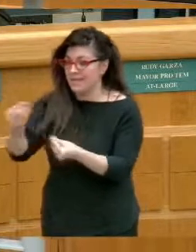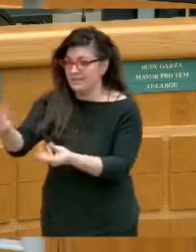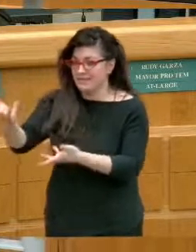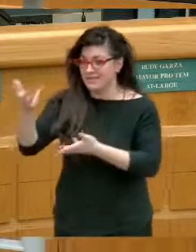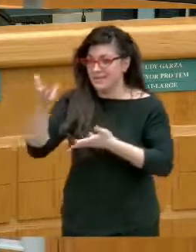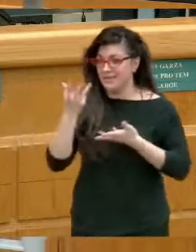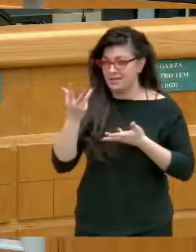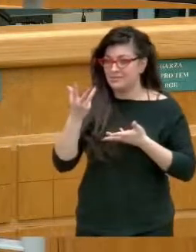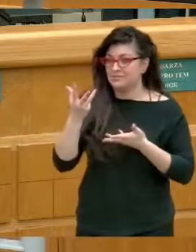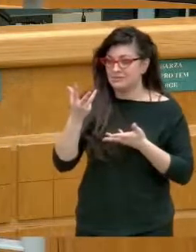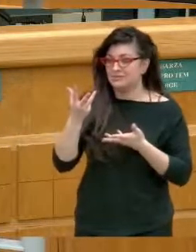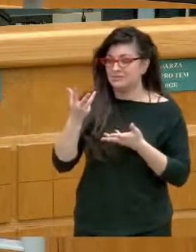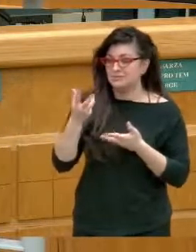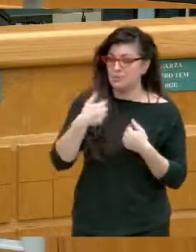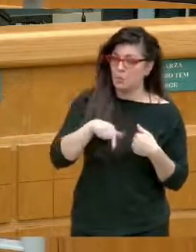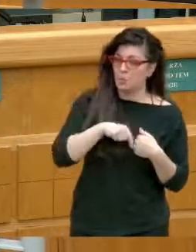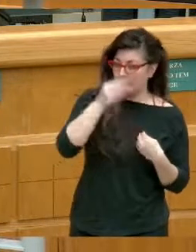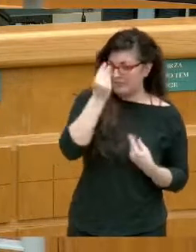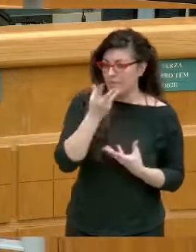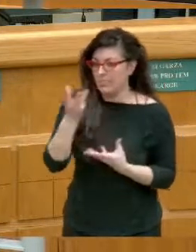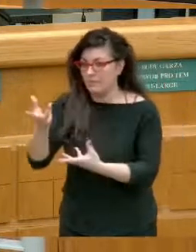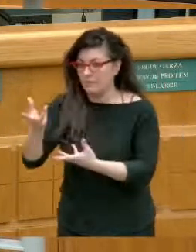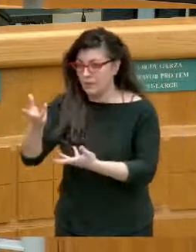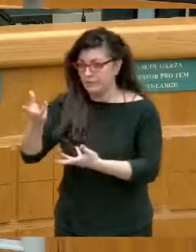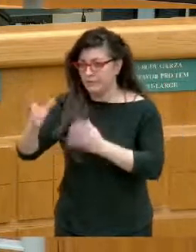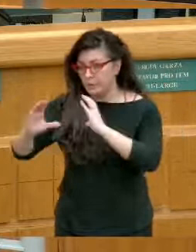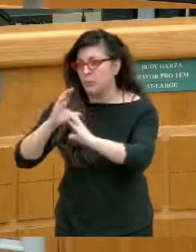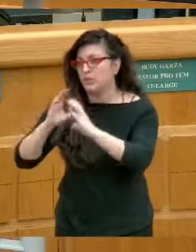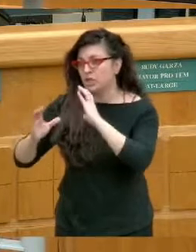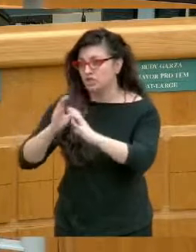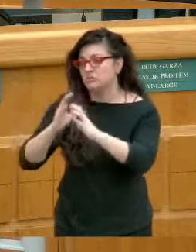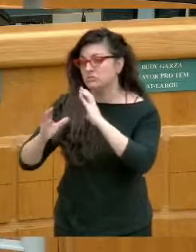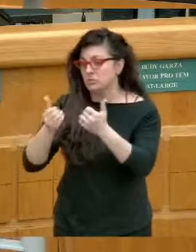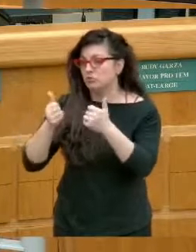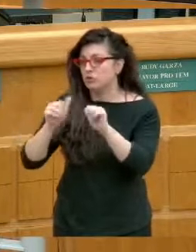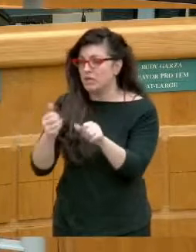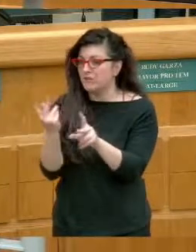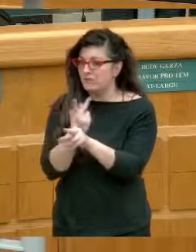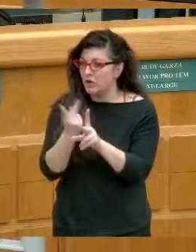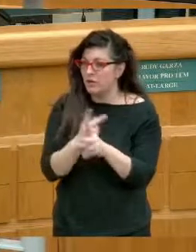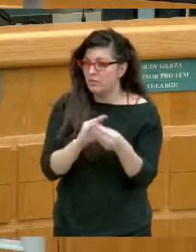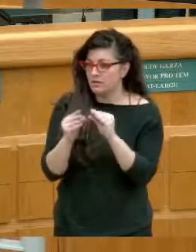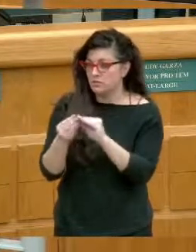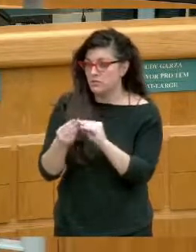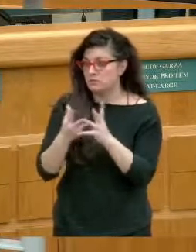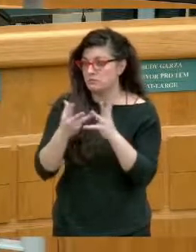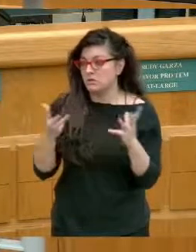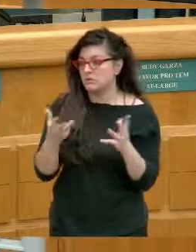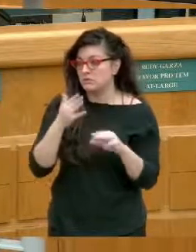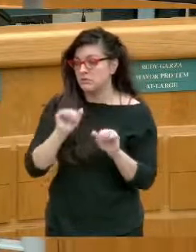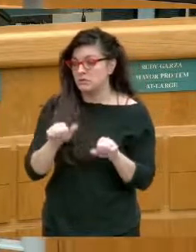they see something on the front lines that's occurring, so we can help as much as we can with that.